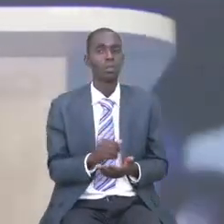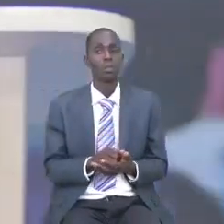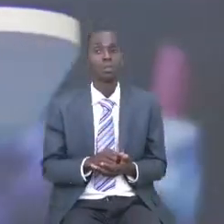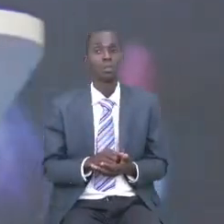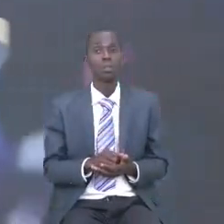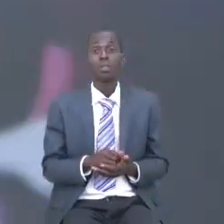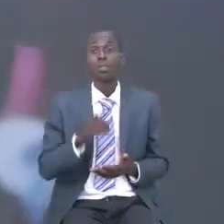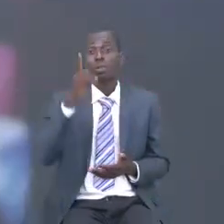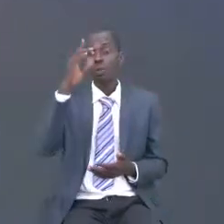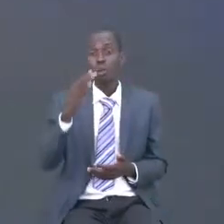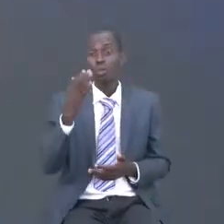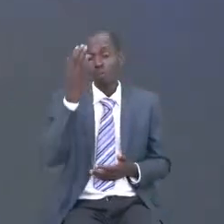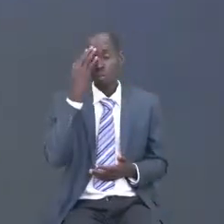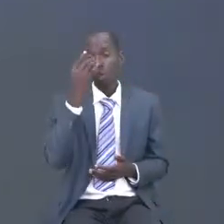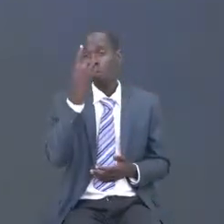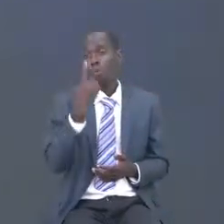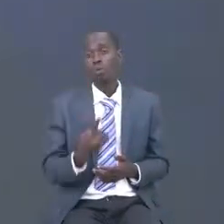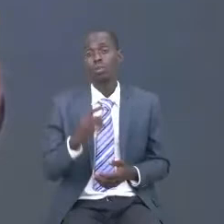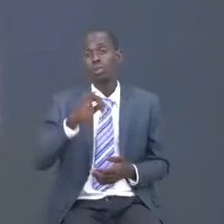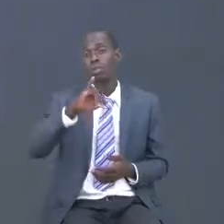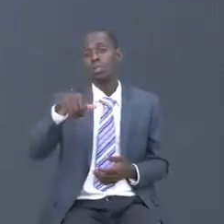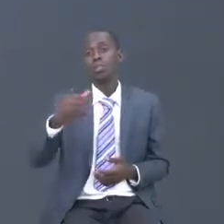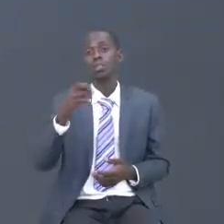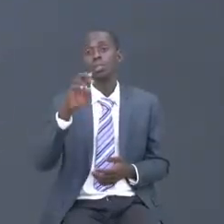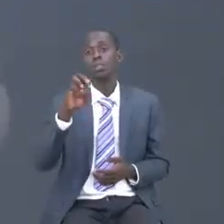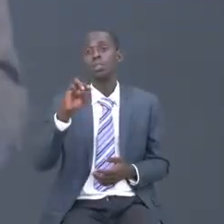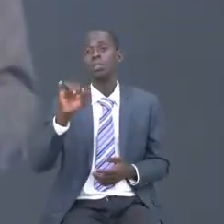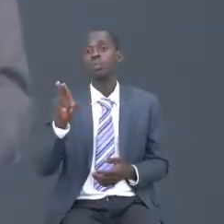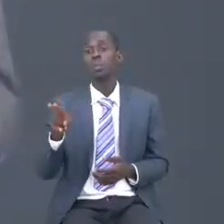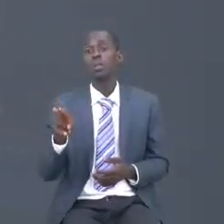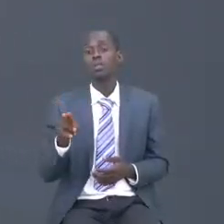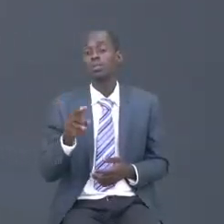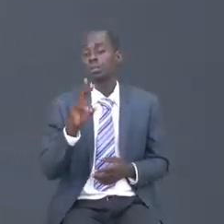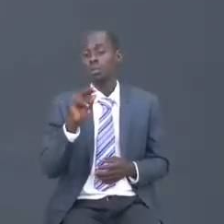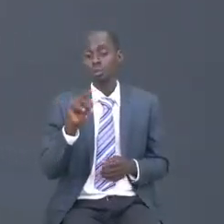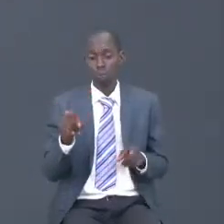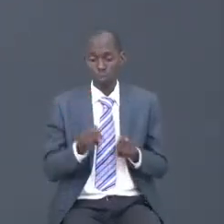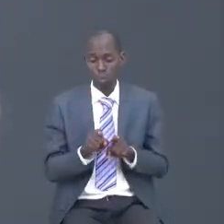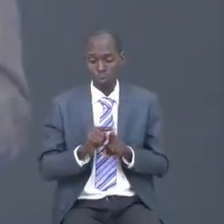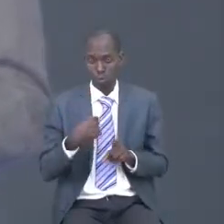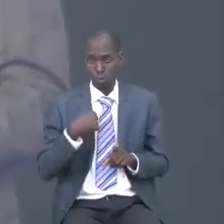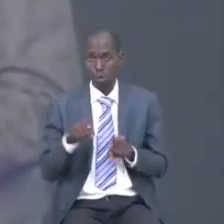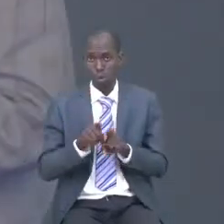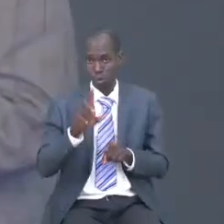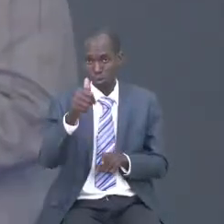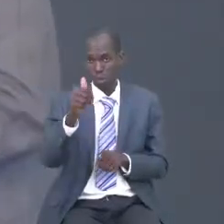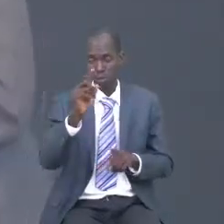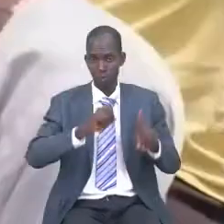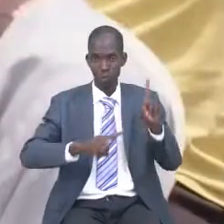knew. Before I was born, he knew me. Say that for yourself.